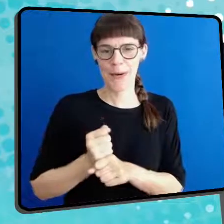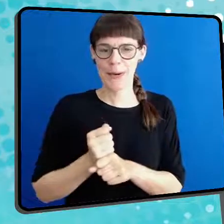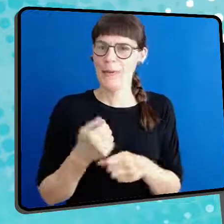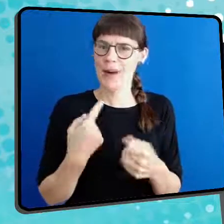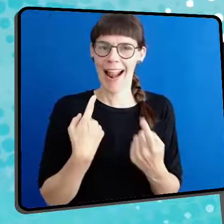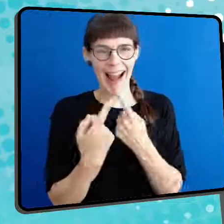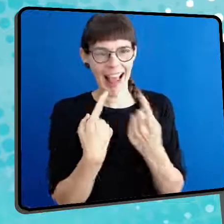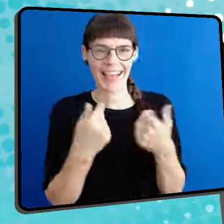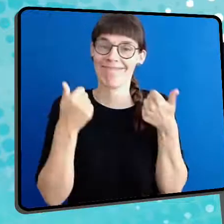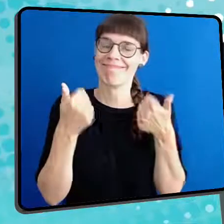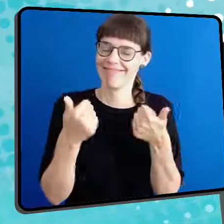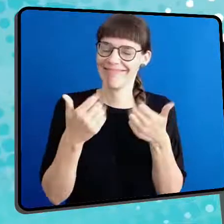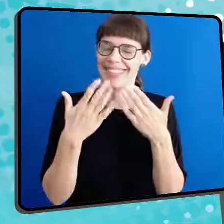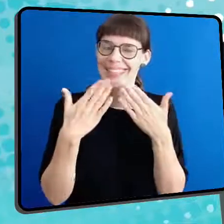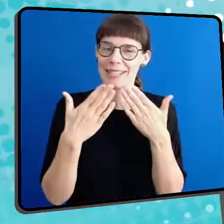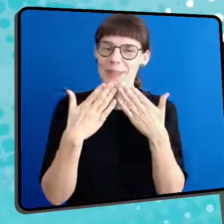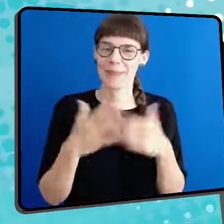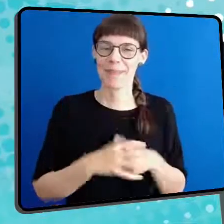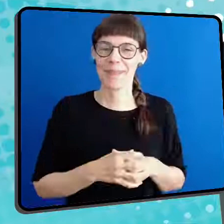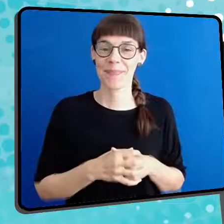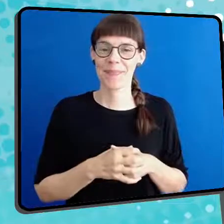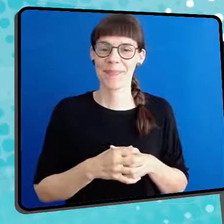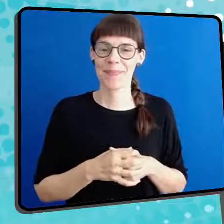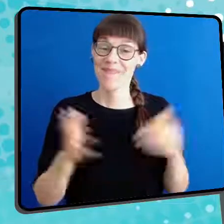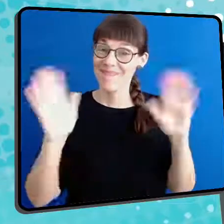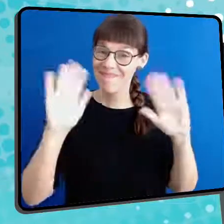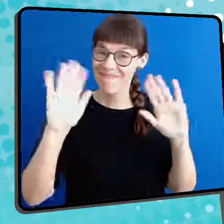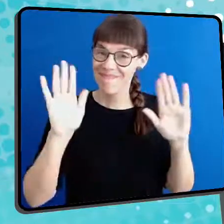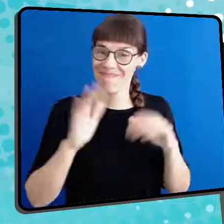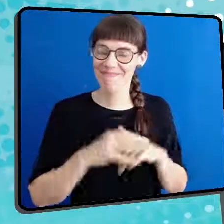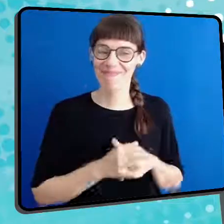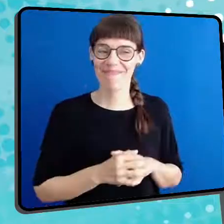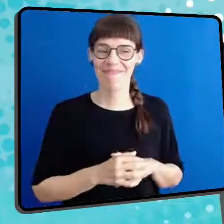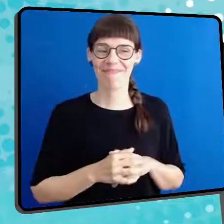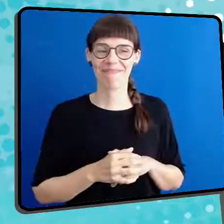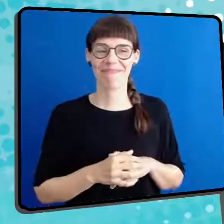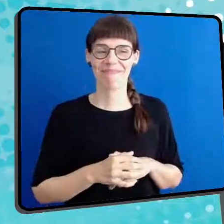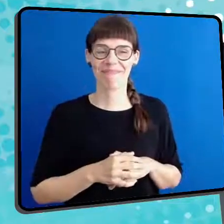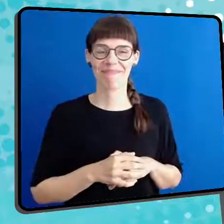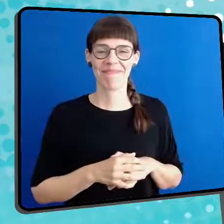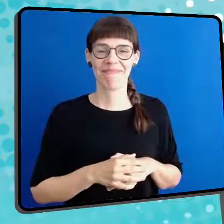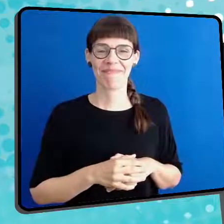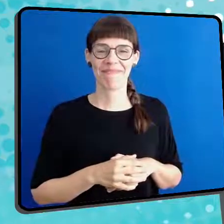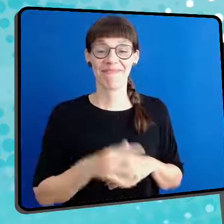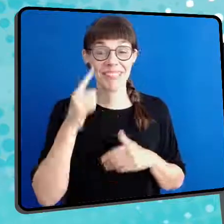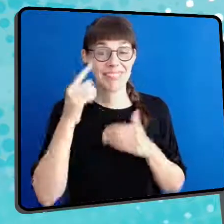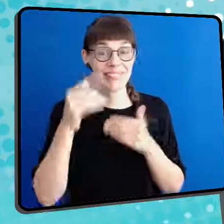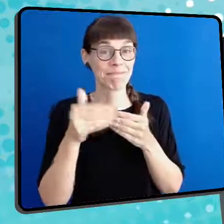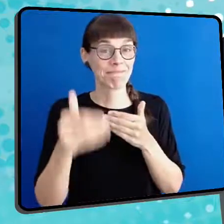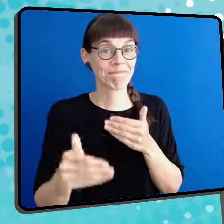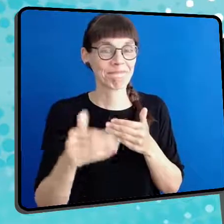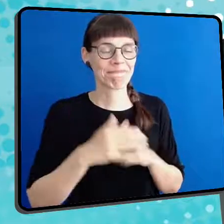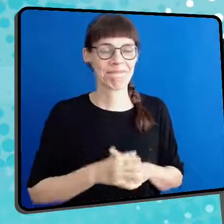Thank you. Thanks a lot. All right. Fabulous. Right. All right. Bye. See you in a little bit. Yeah.